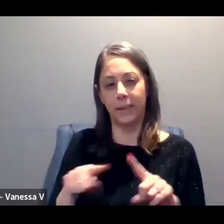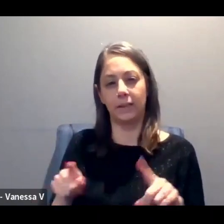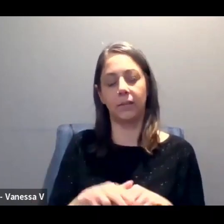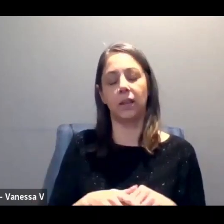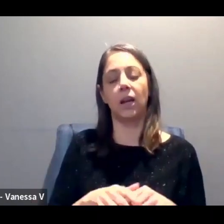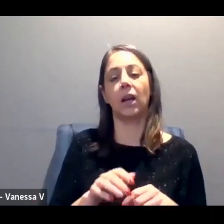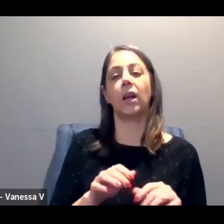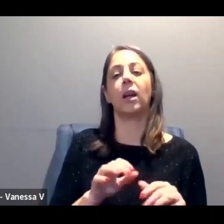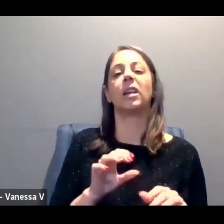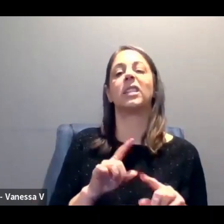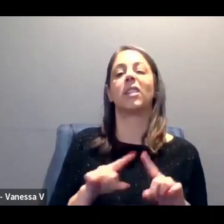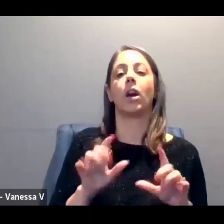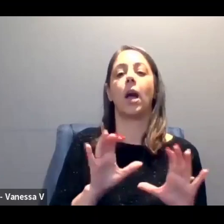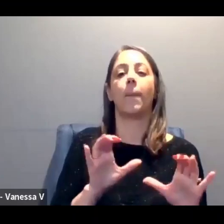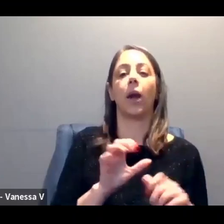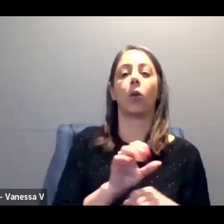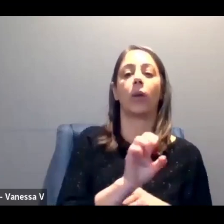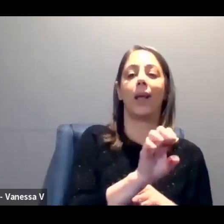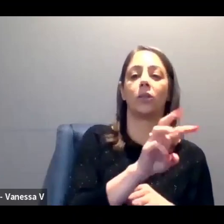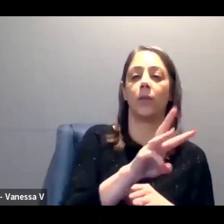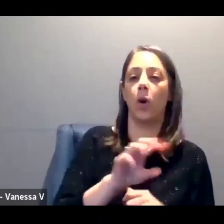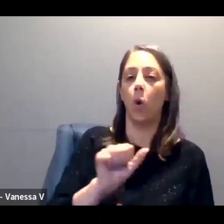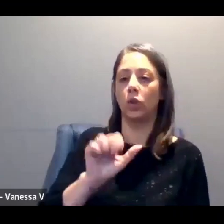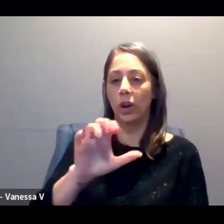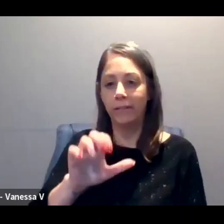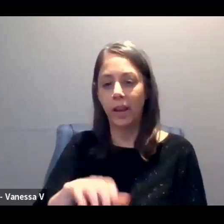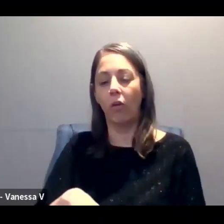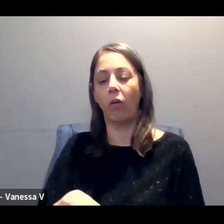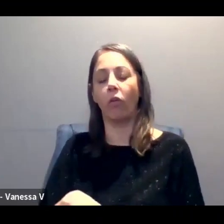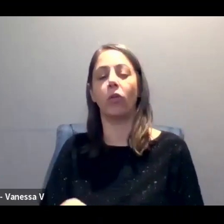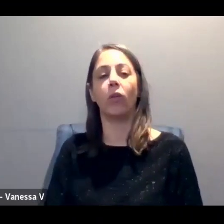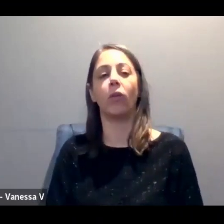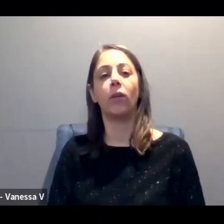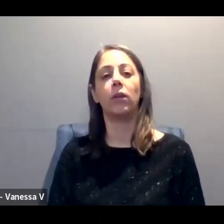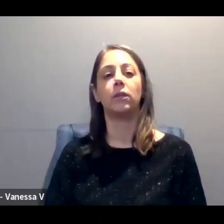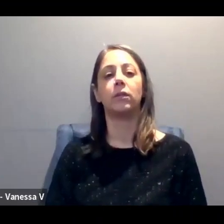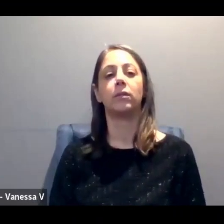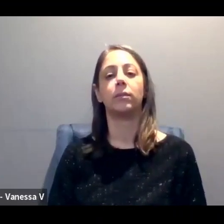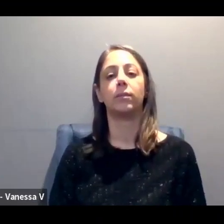waiver and alternative care.